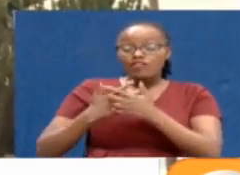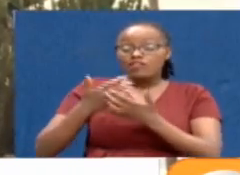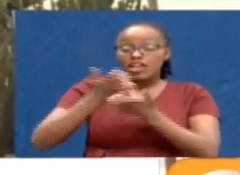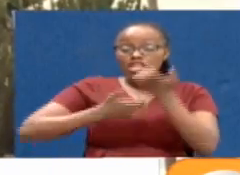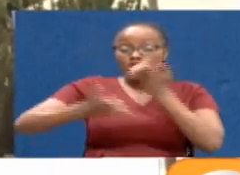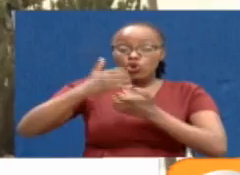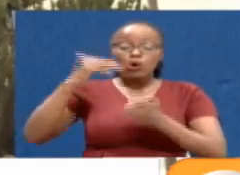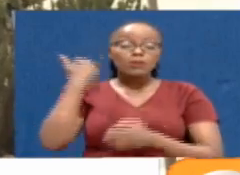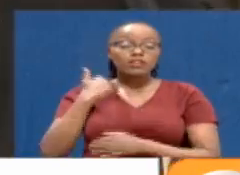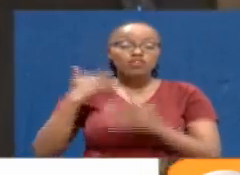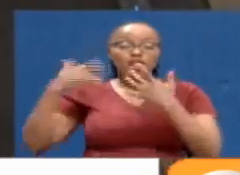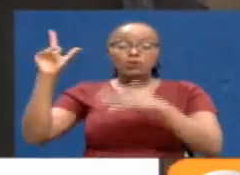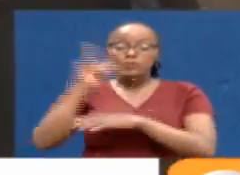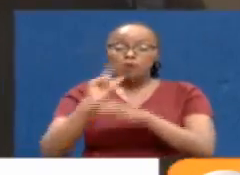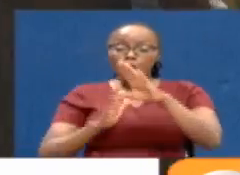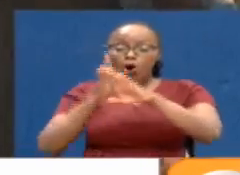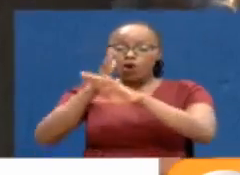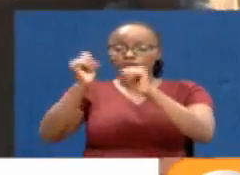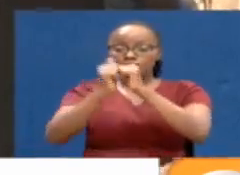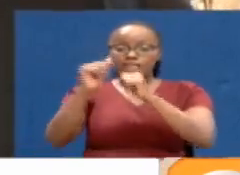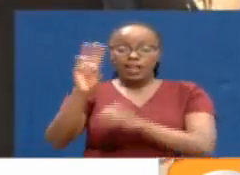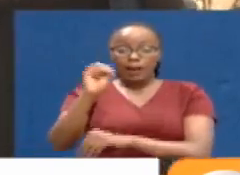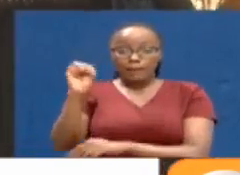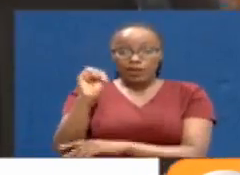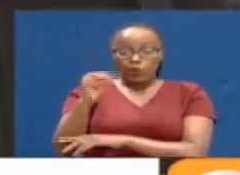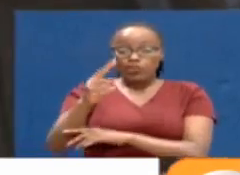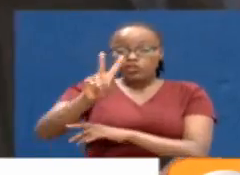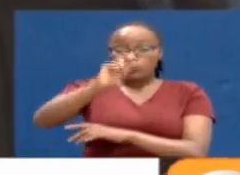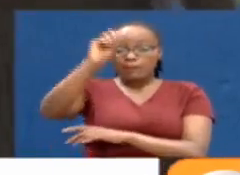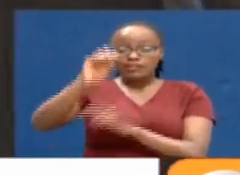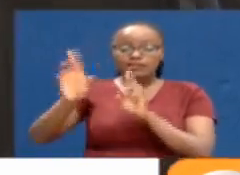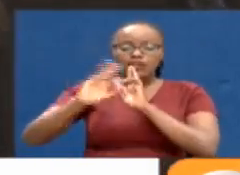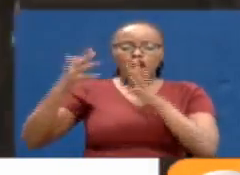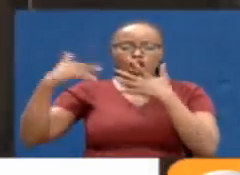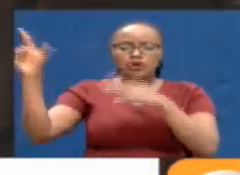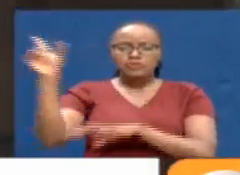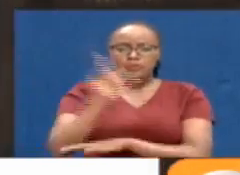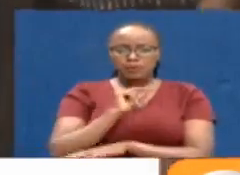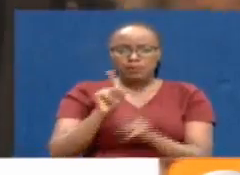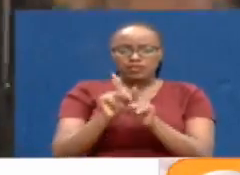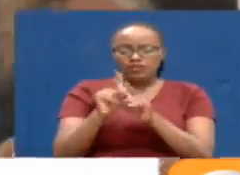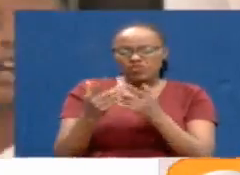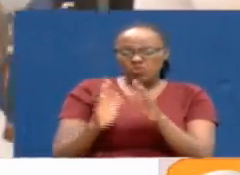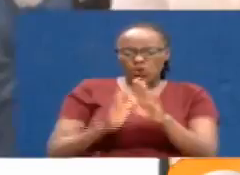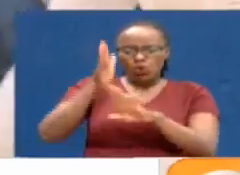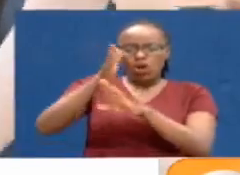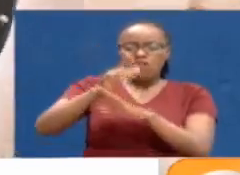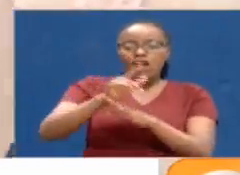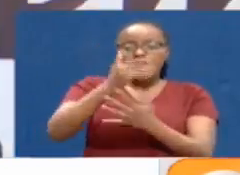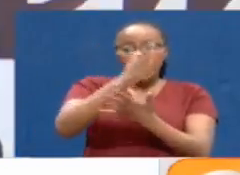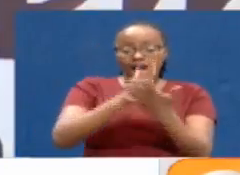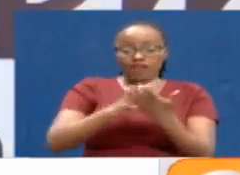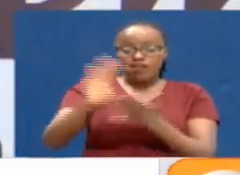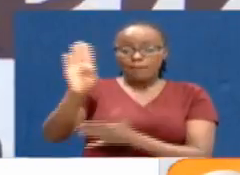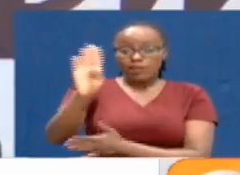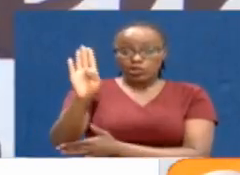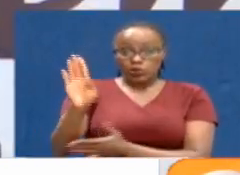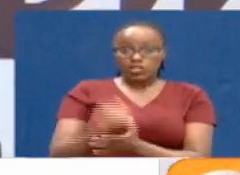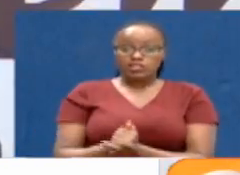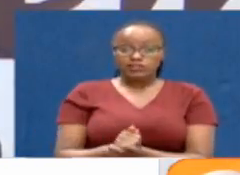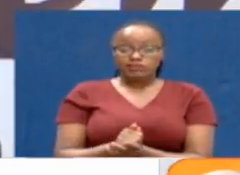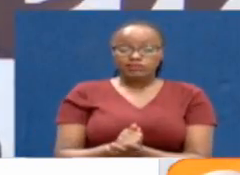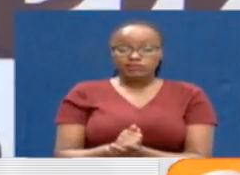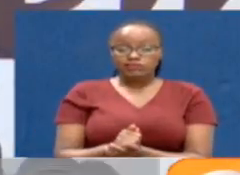economic crimes lost over 10 million shillings, with 2% reporting losses of in excess of half a billion shillings. Reality